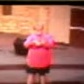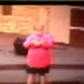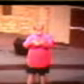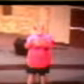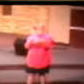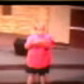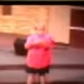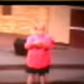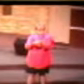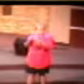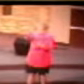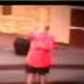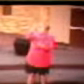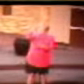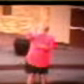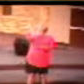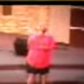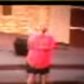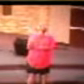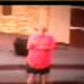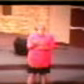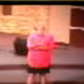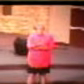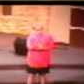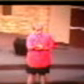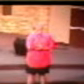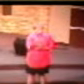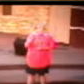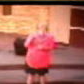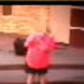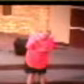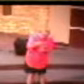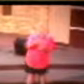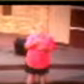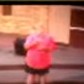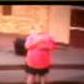God is there, and it is good.